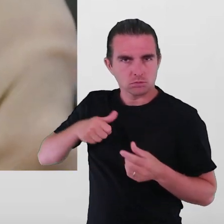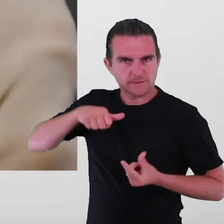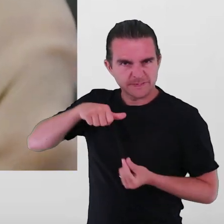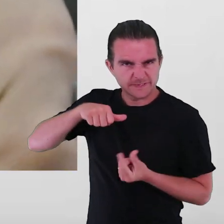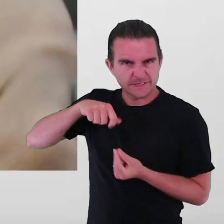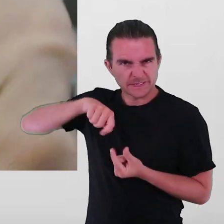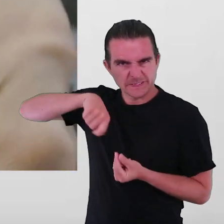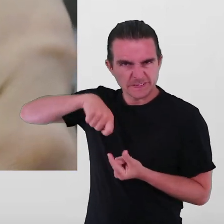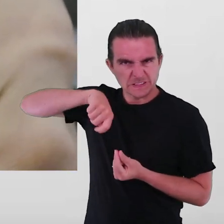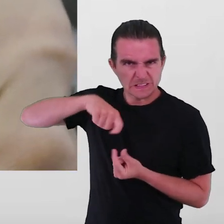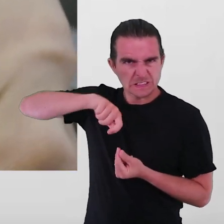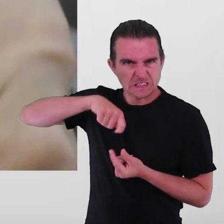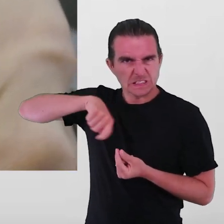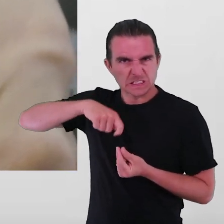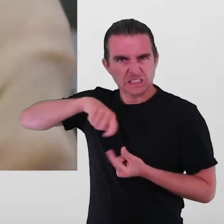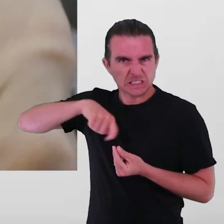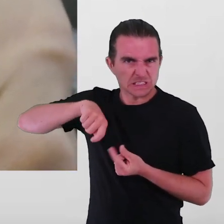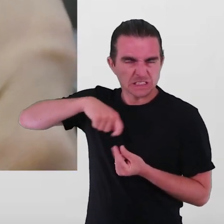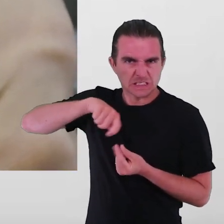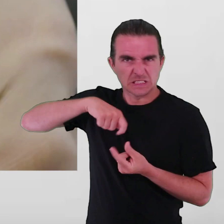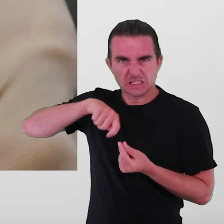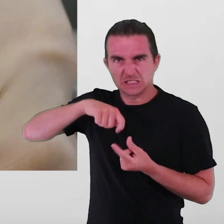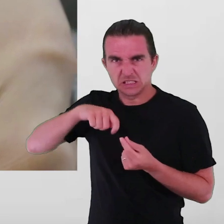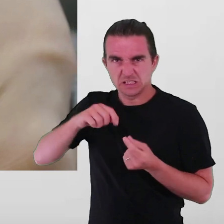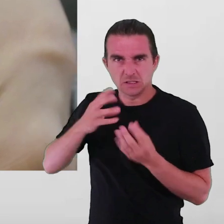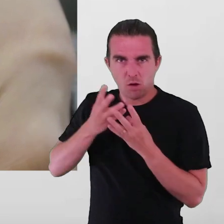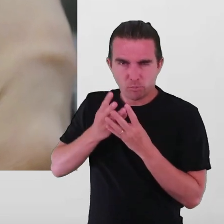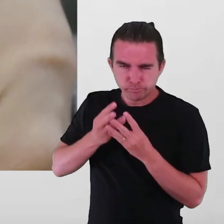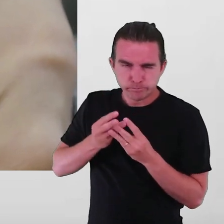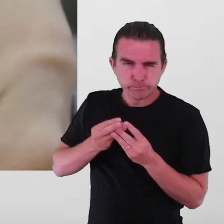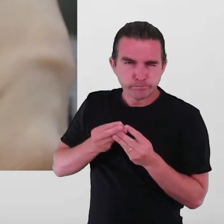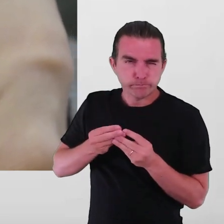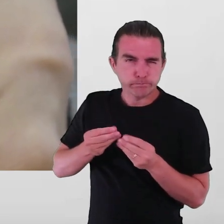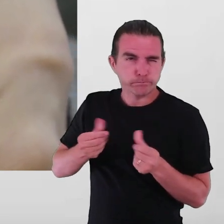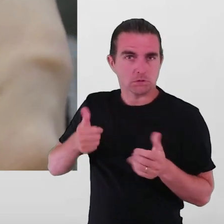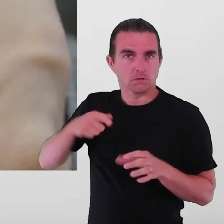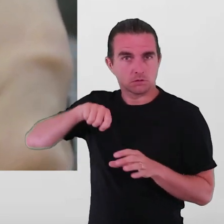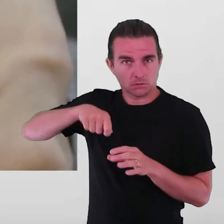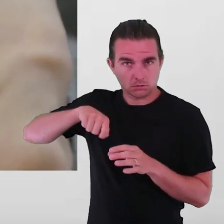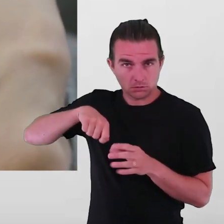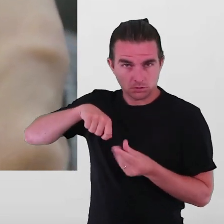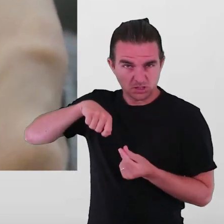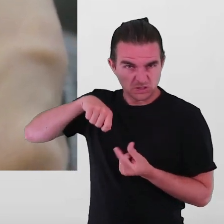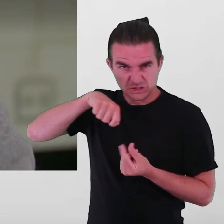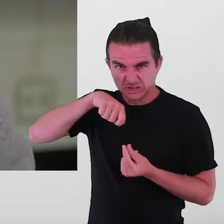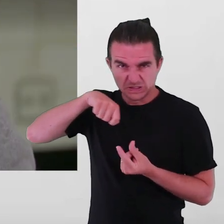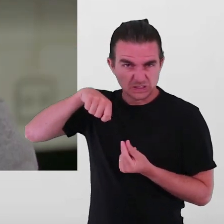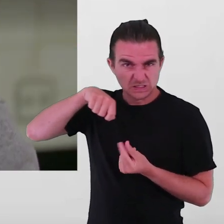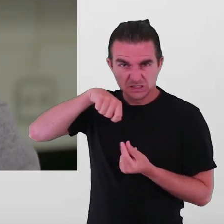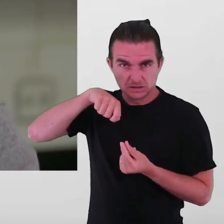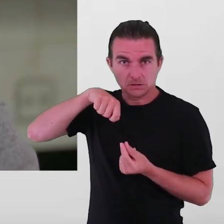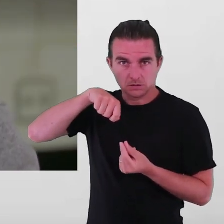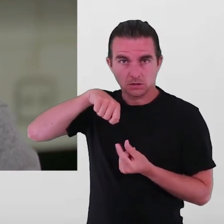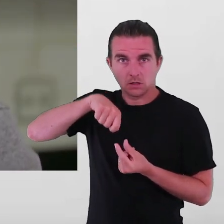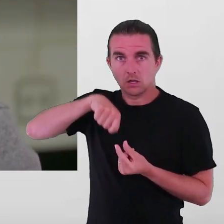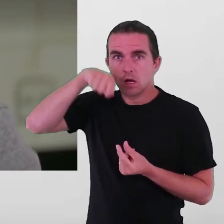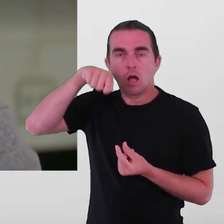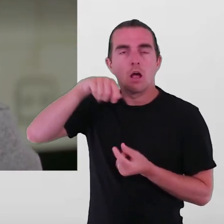thoroughly. Pinch the tube as you remove the swab to make sure that all the fluid is removed. Press the